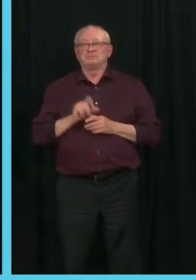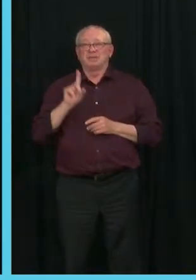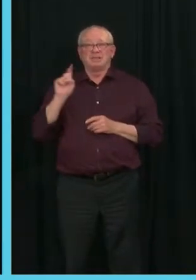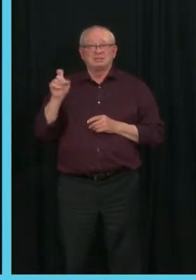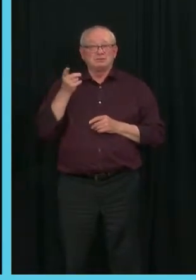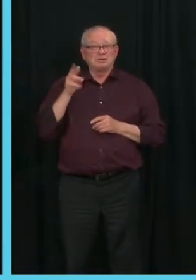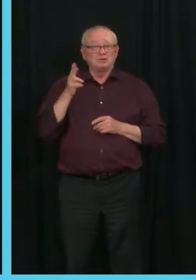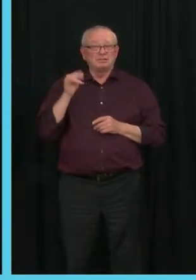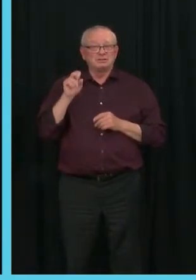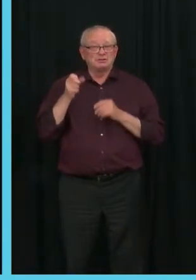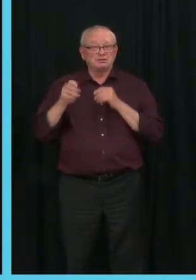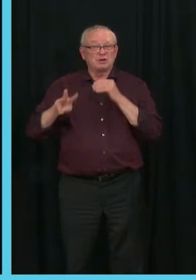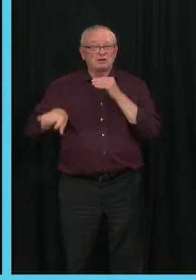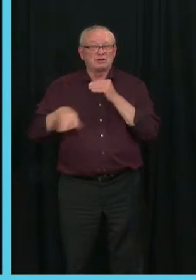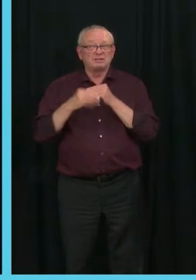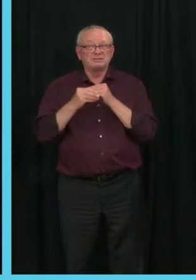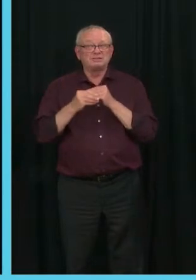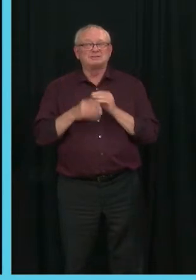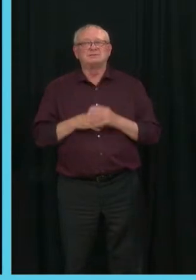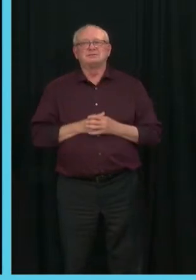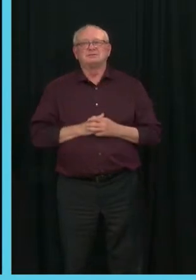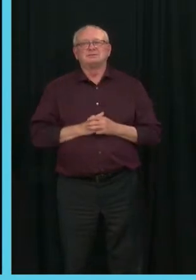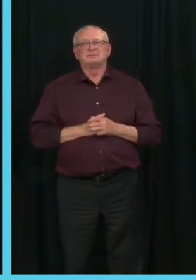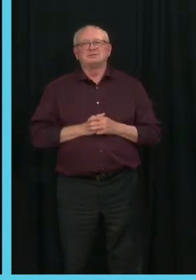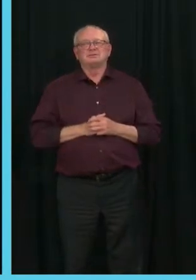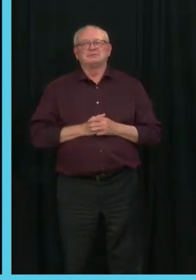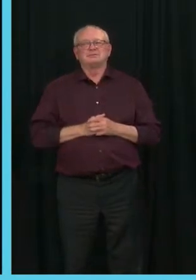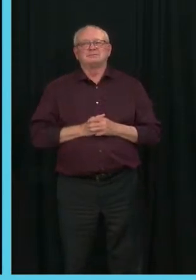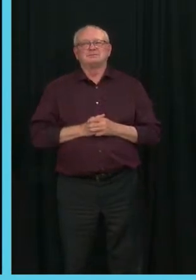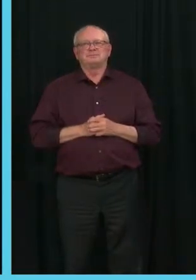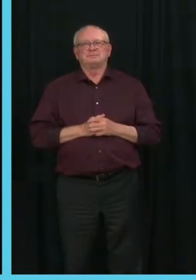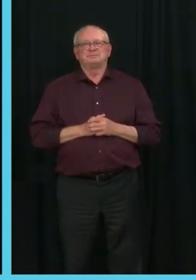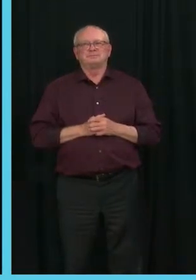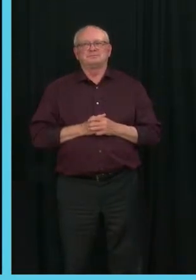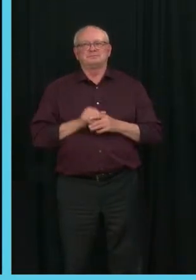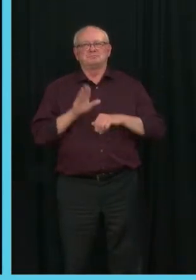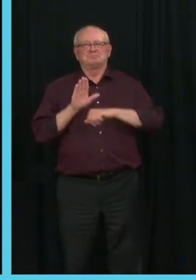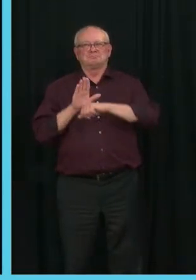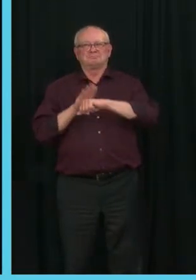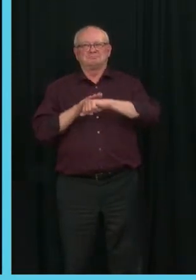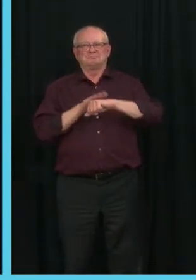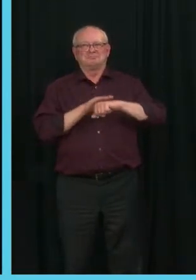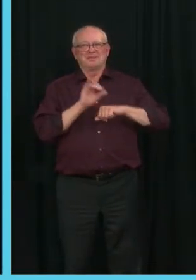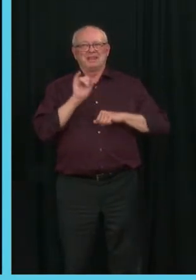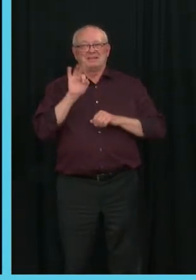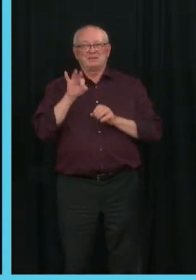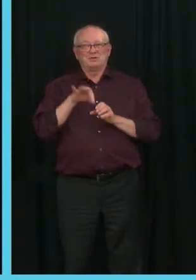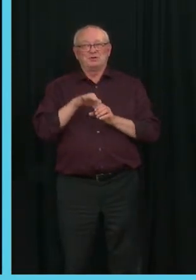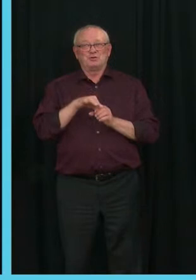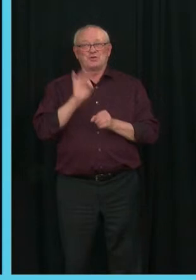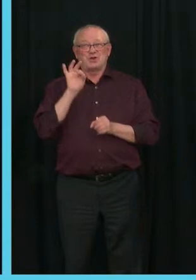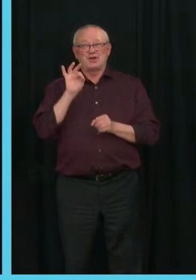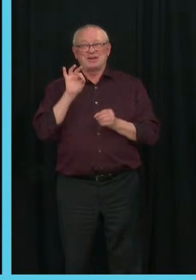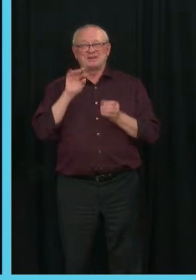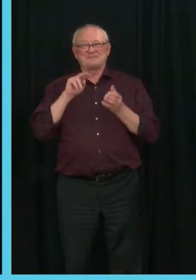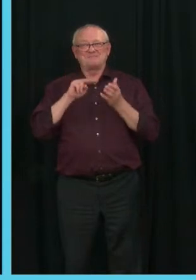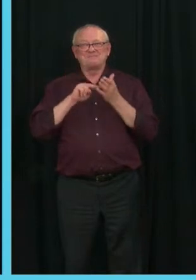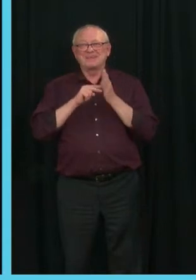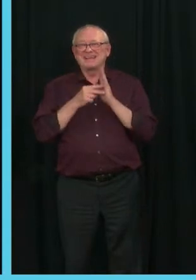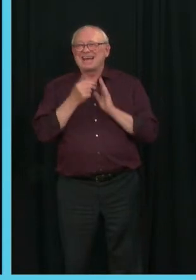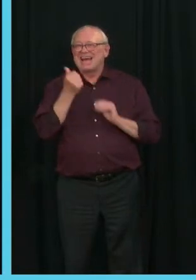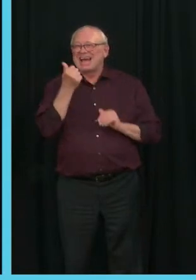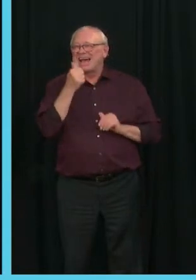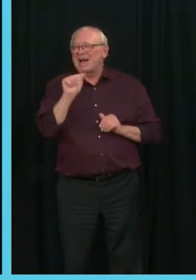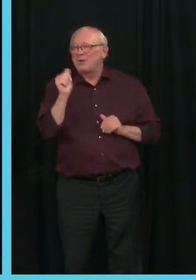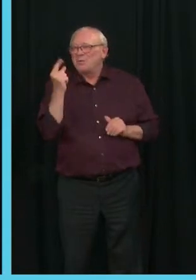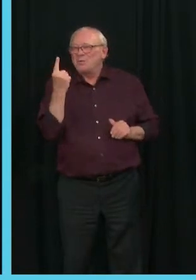say is that if there is a choice to offer that, anyone who has their first dose can enter. So please don't wait. If you're making a first dose appointment, that's